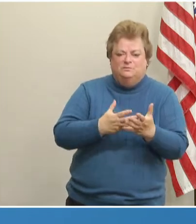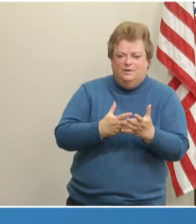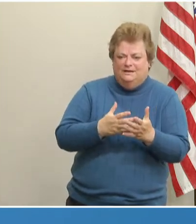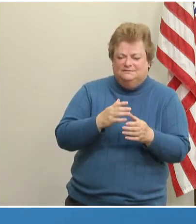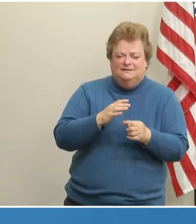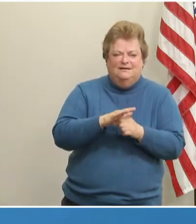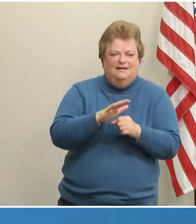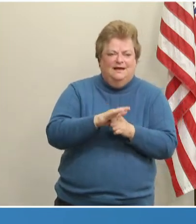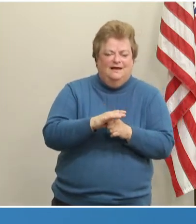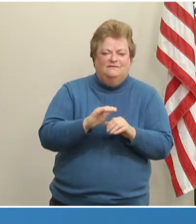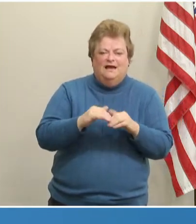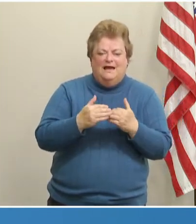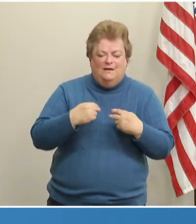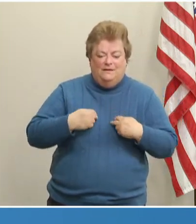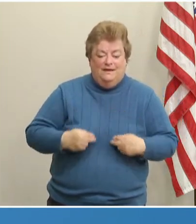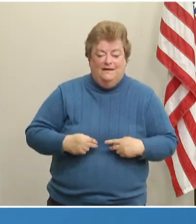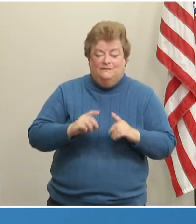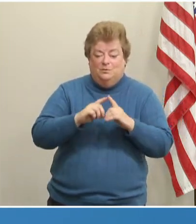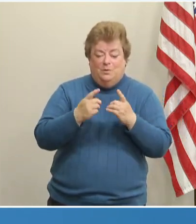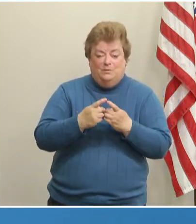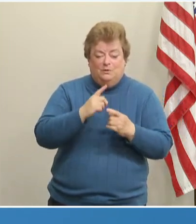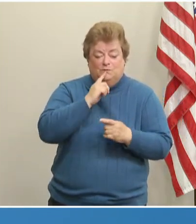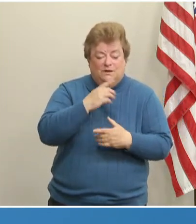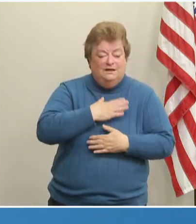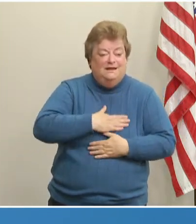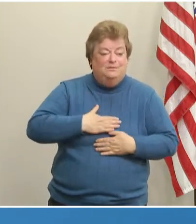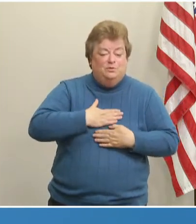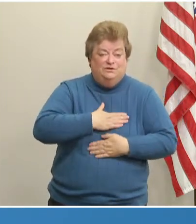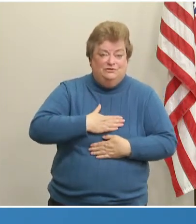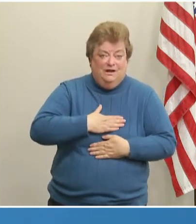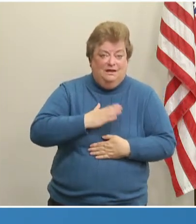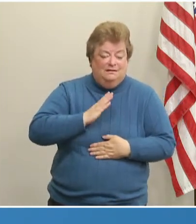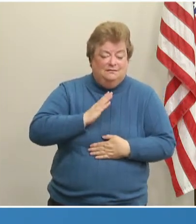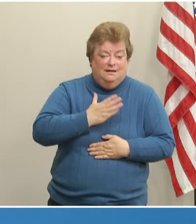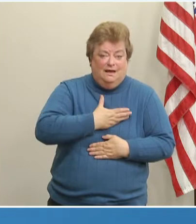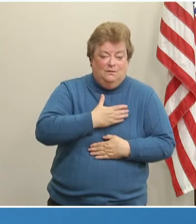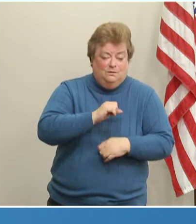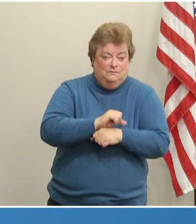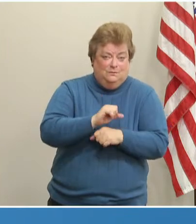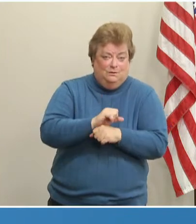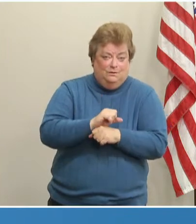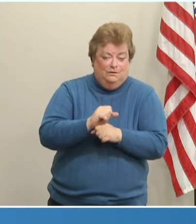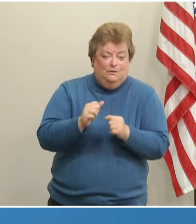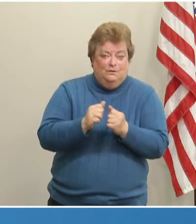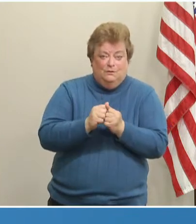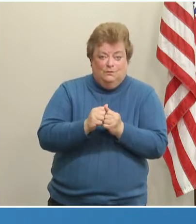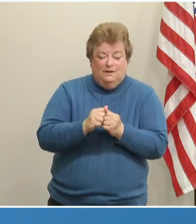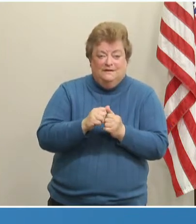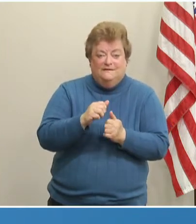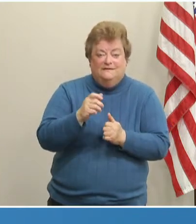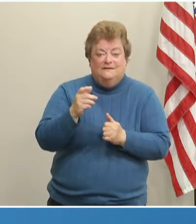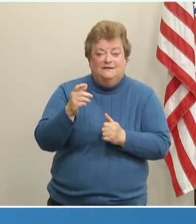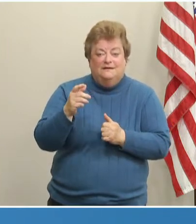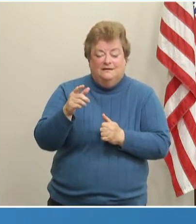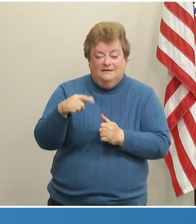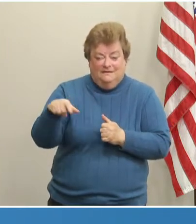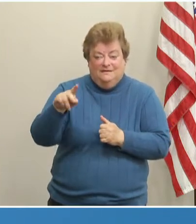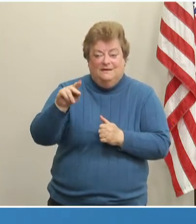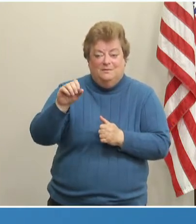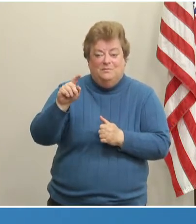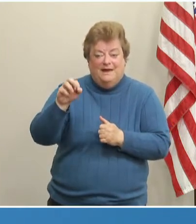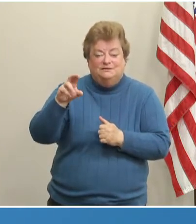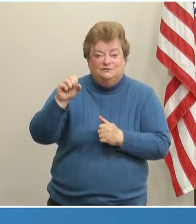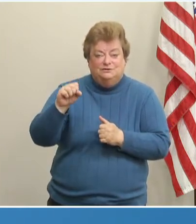department has appreciated our work with the with the pastors. It's been